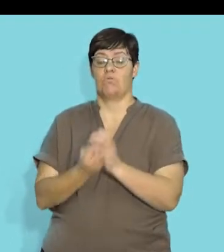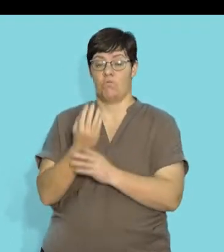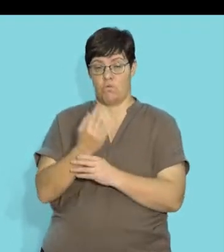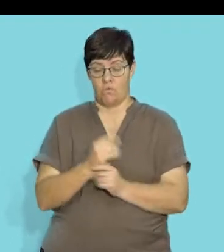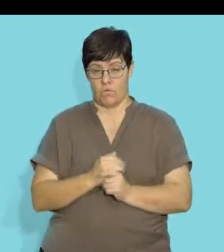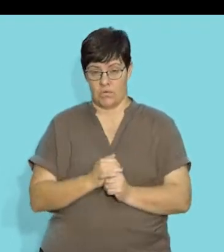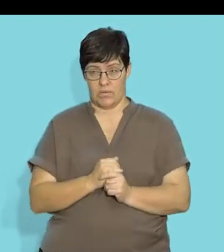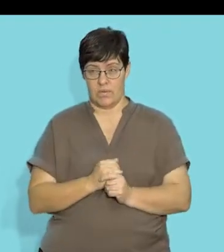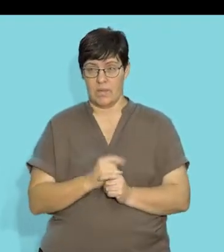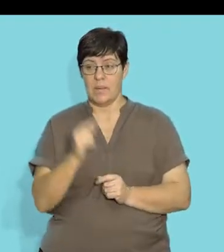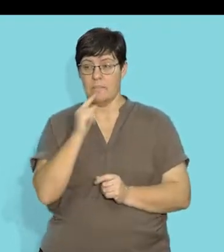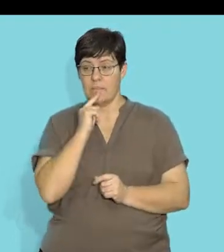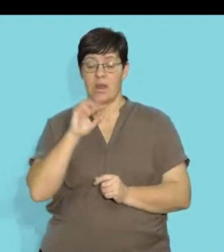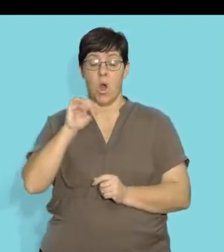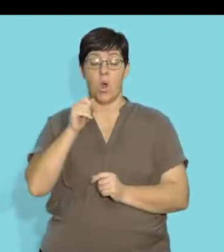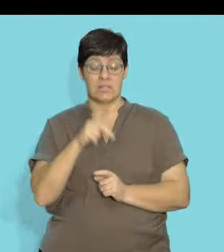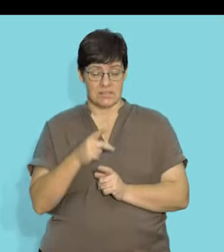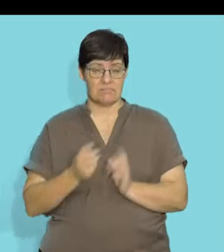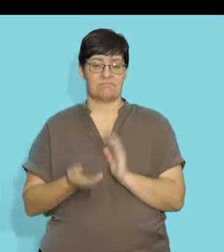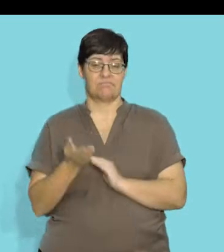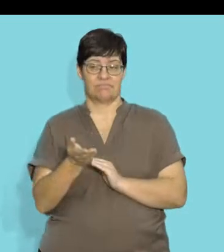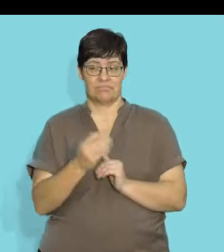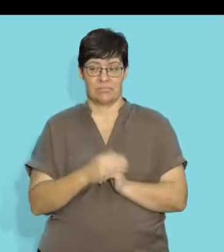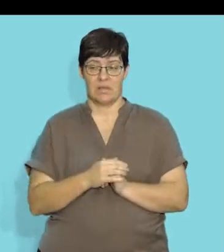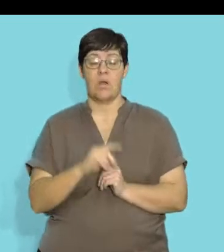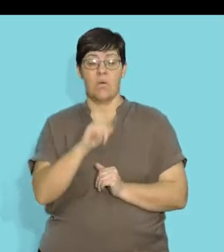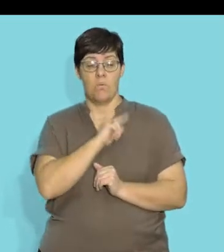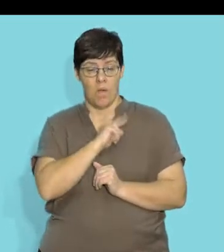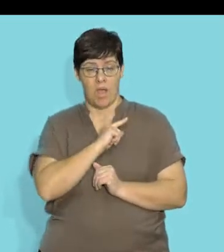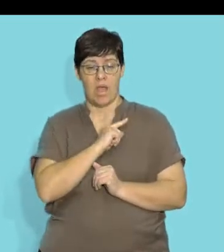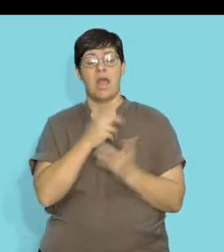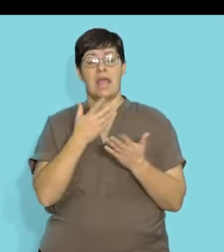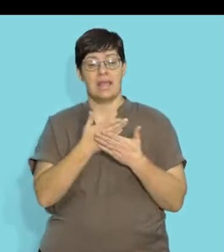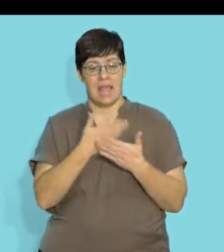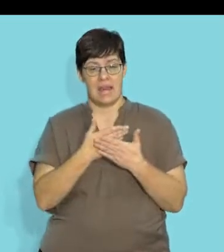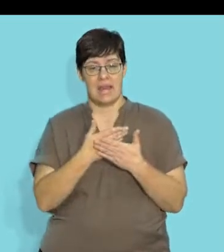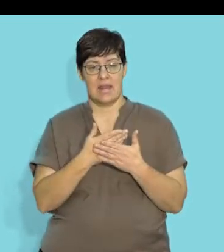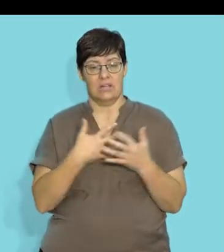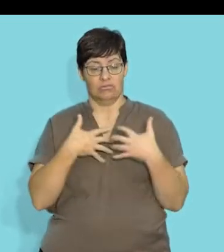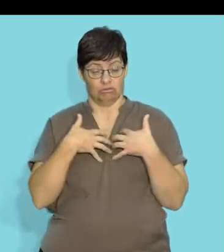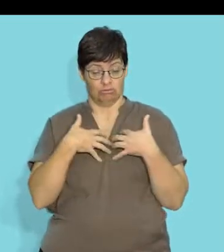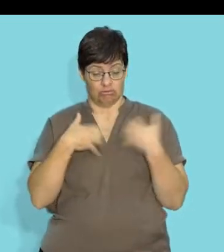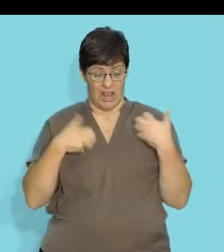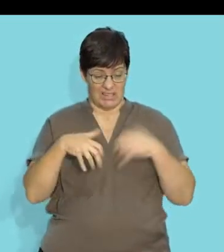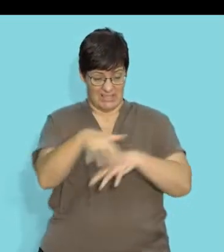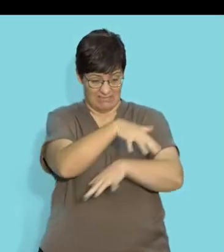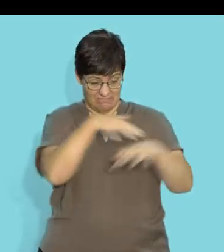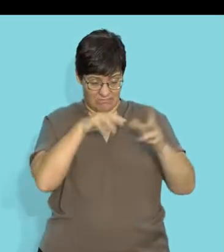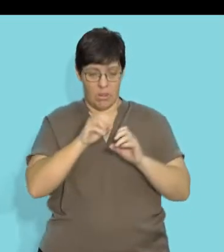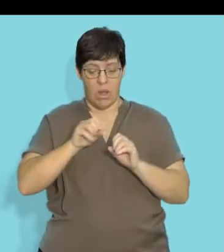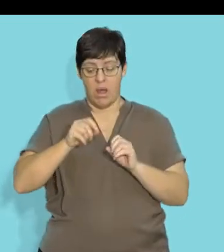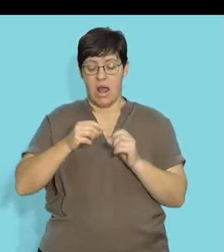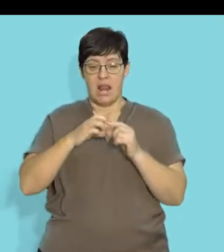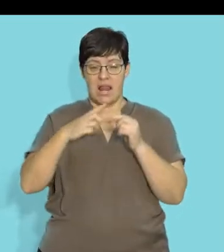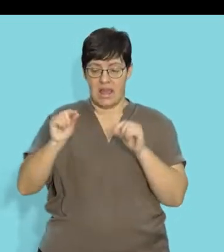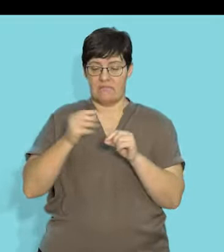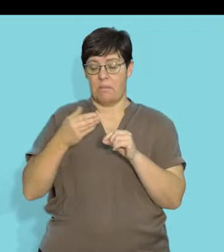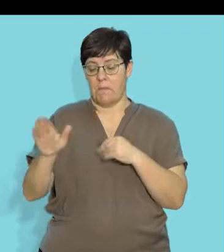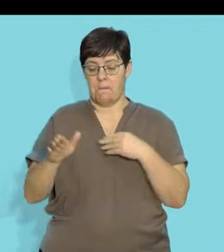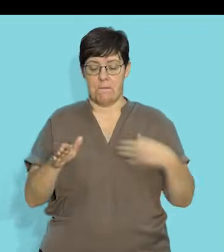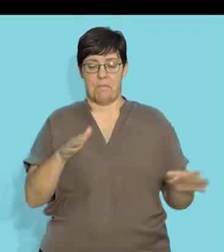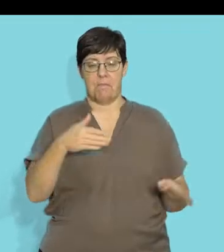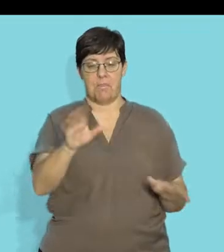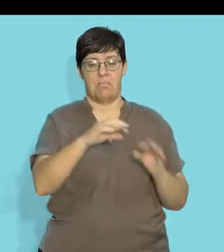of auxins. And it plays an important role in helping a plant cope with stressful conditions. It is produced in the